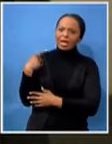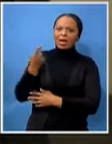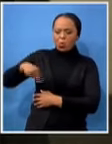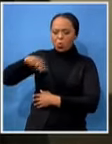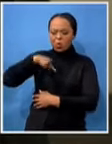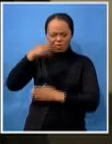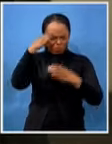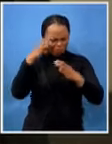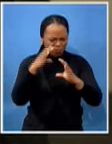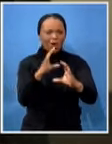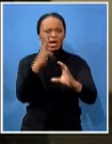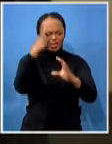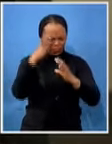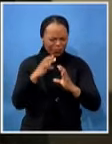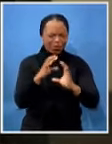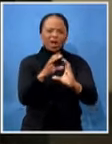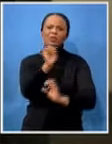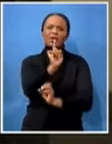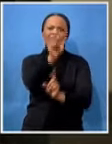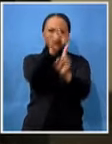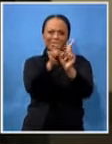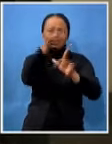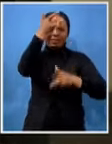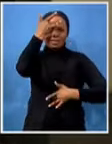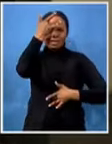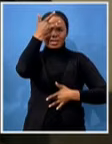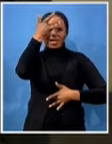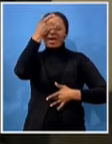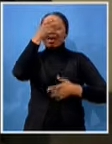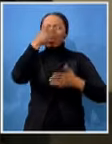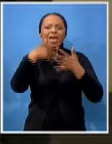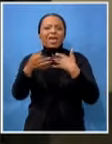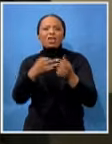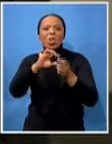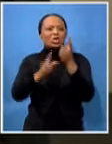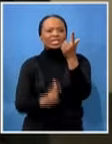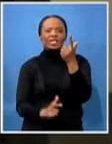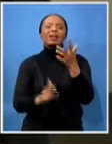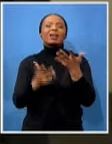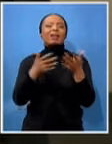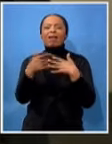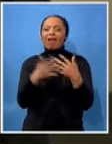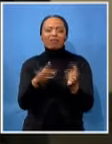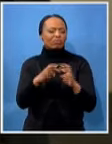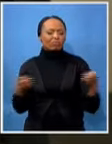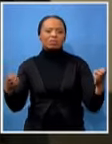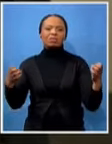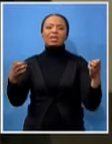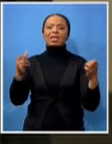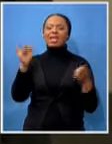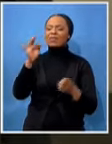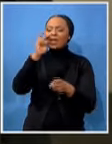issues. If you don't feel it, just shout. We'll then move and respond. And so that's for